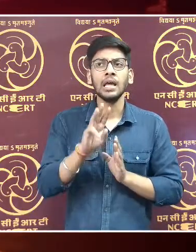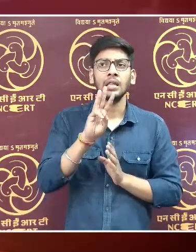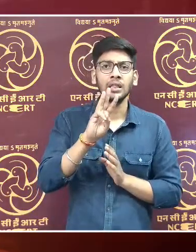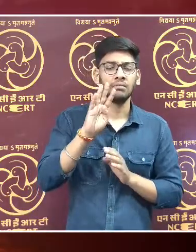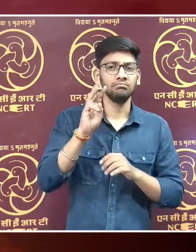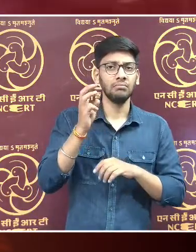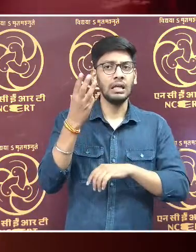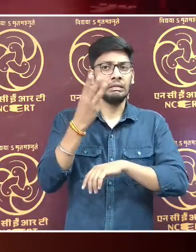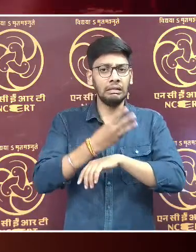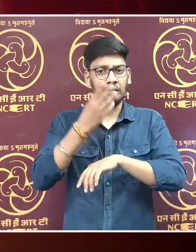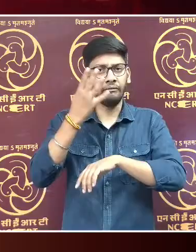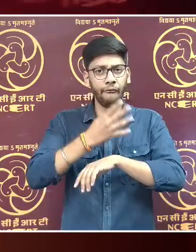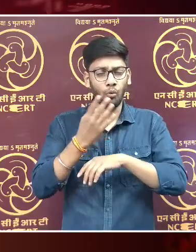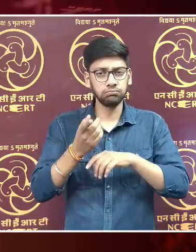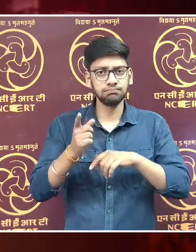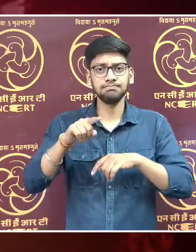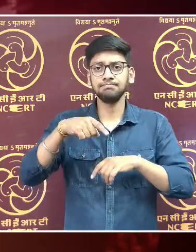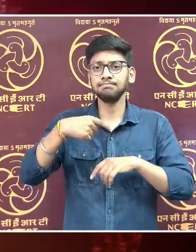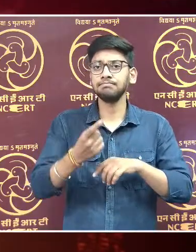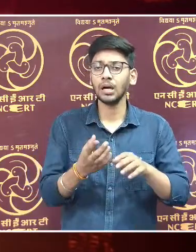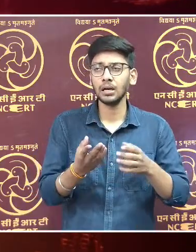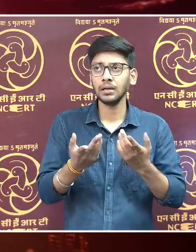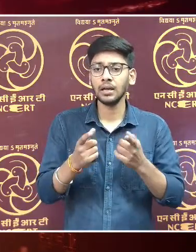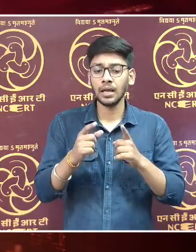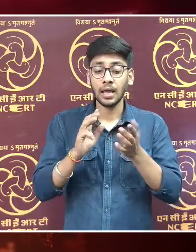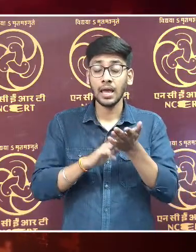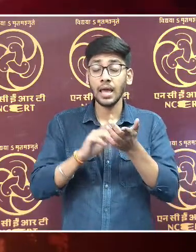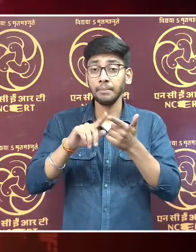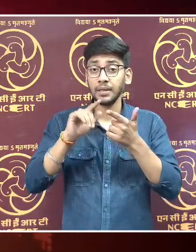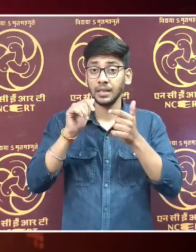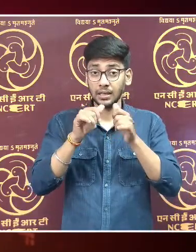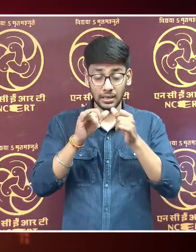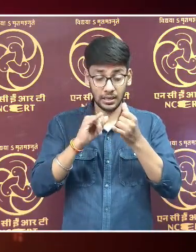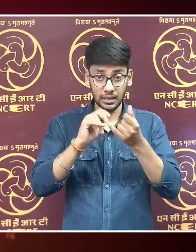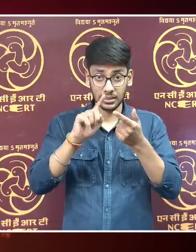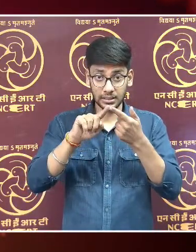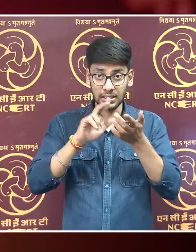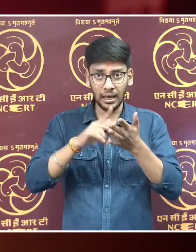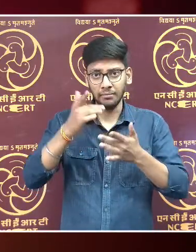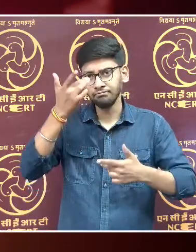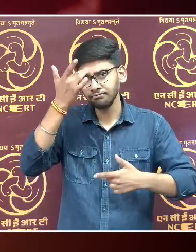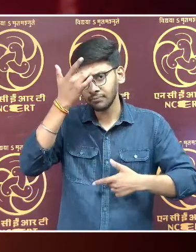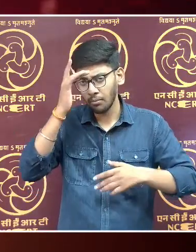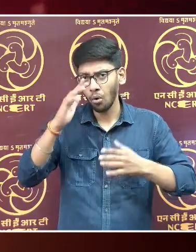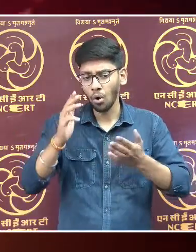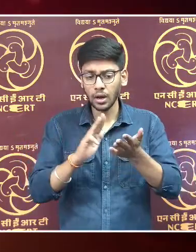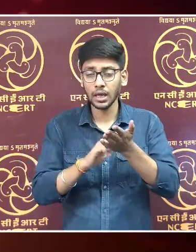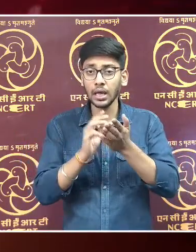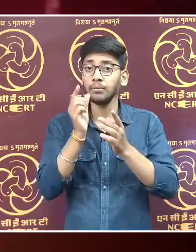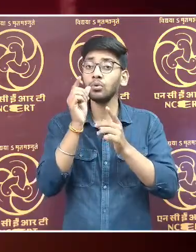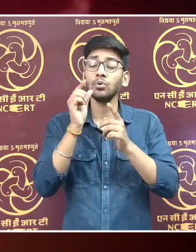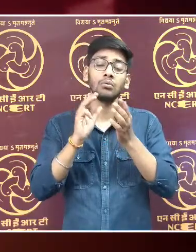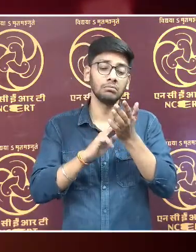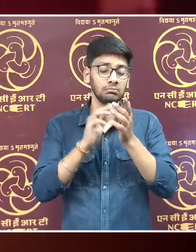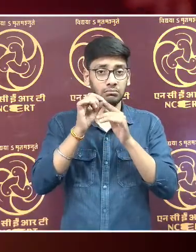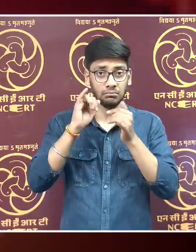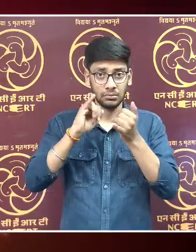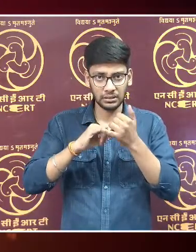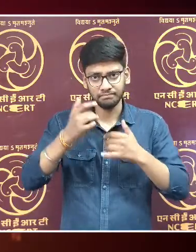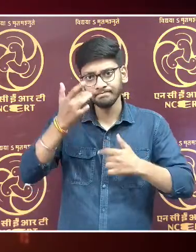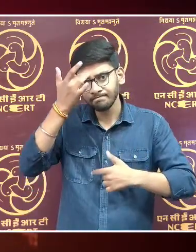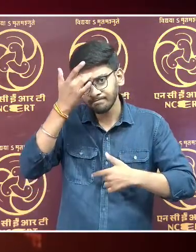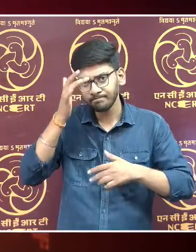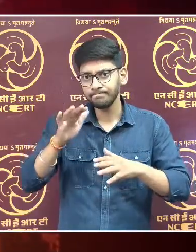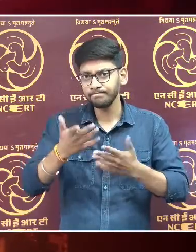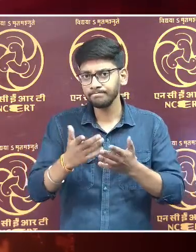1 or 3 to 4 days, especially this meningitis and measles or mumps. All these also can induce hearing impairment in a